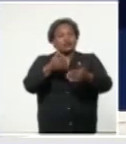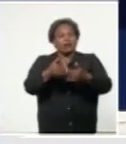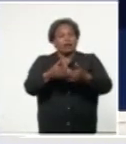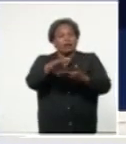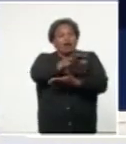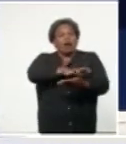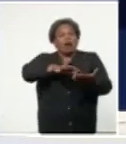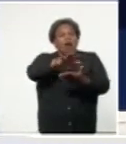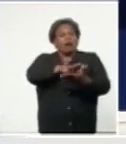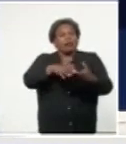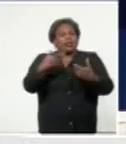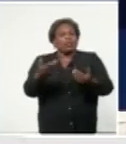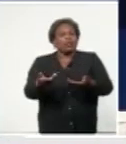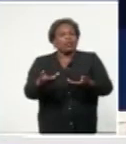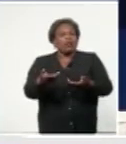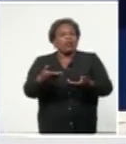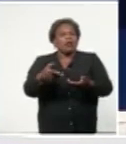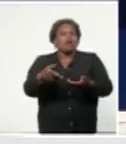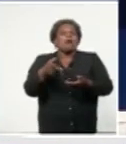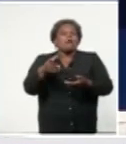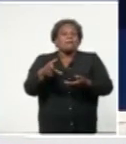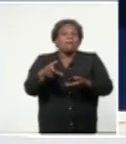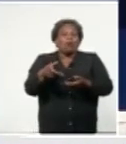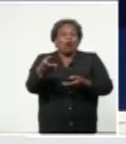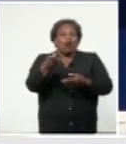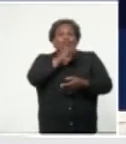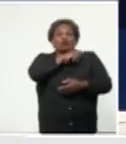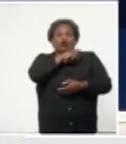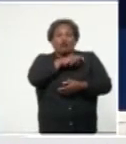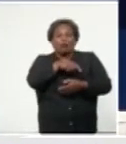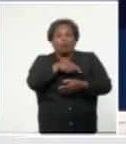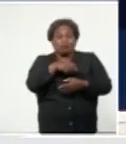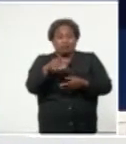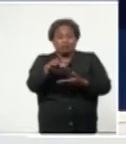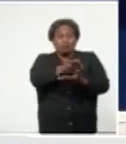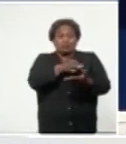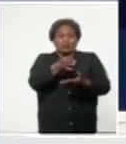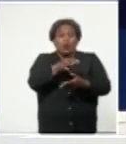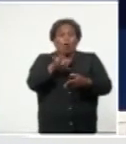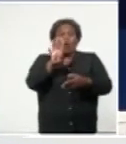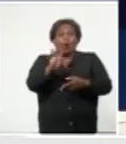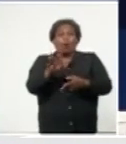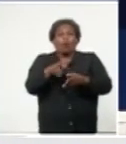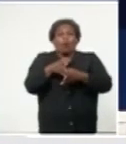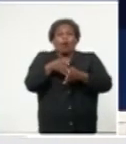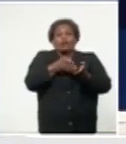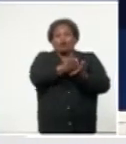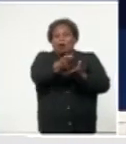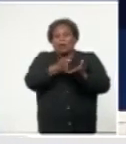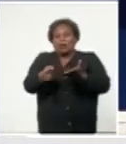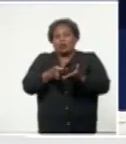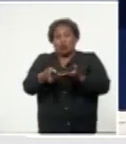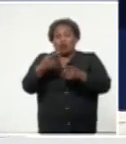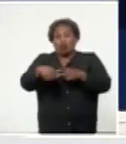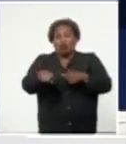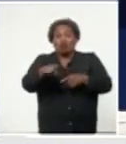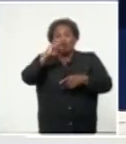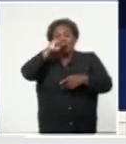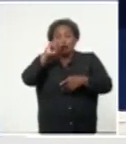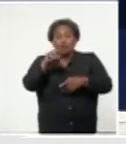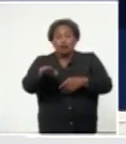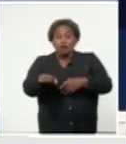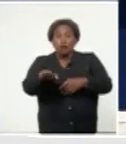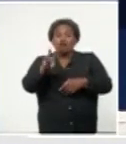Municipality Health District. The other child is a 9-year-old boy with the same characteristics, a confirmed case